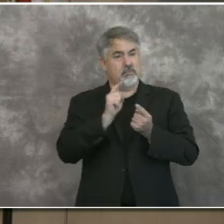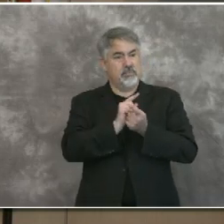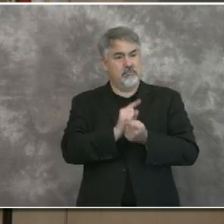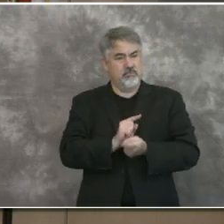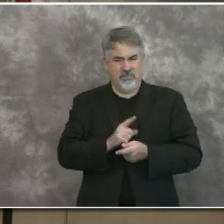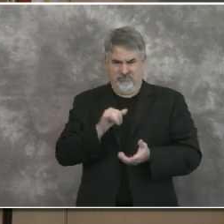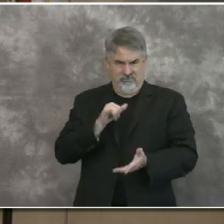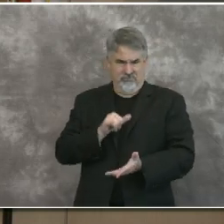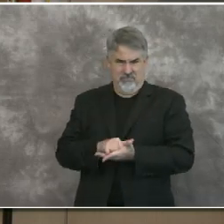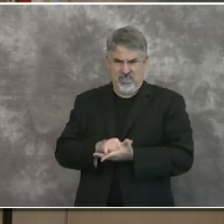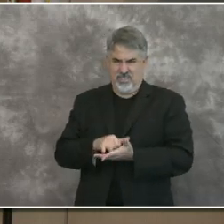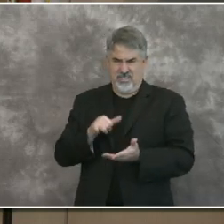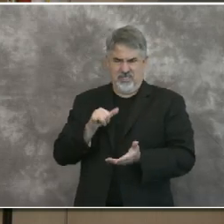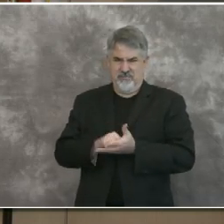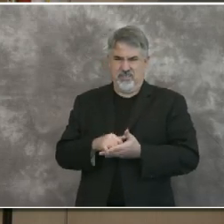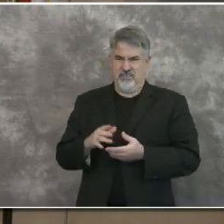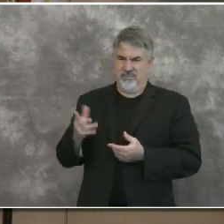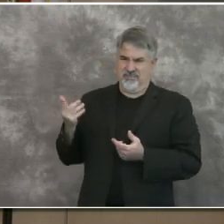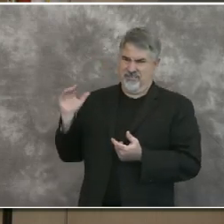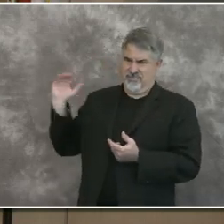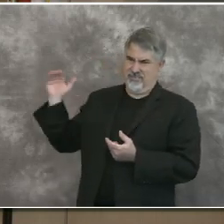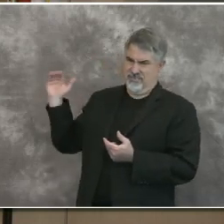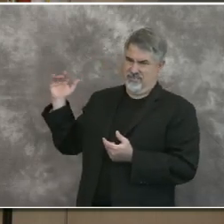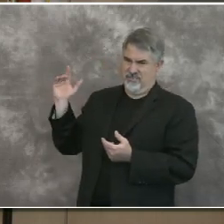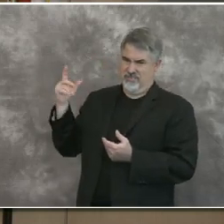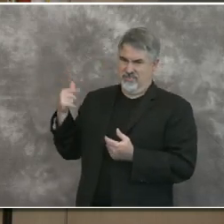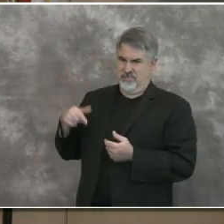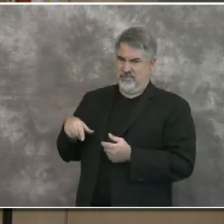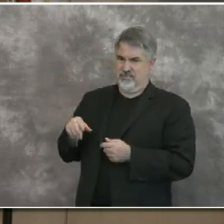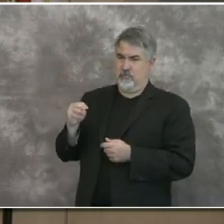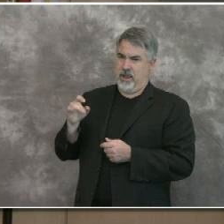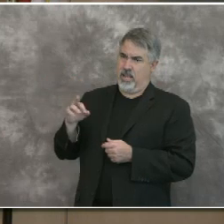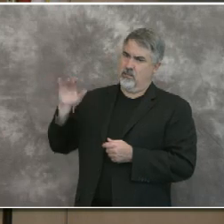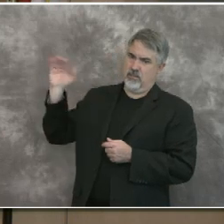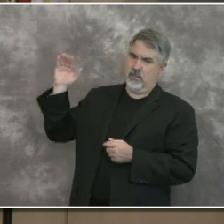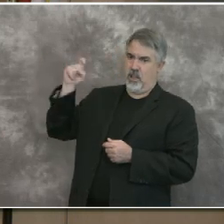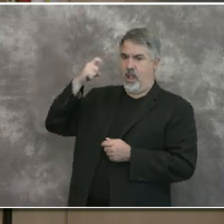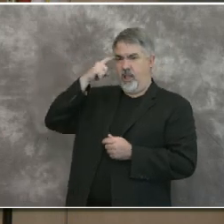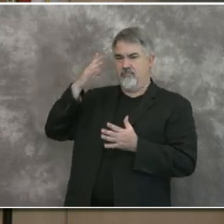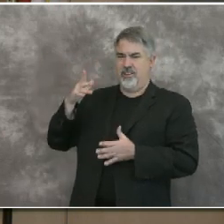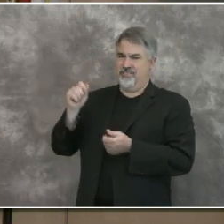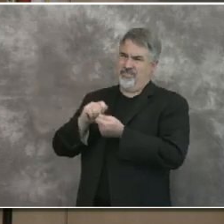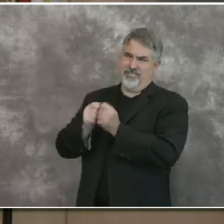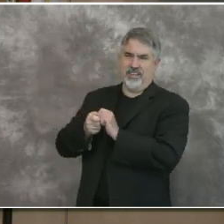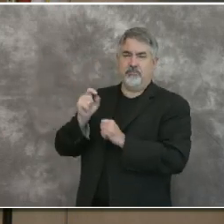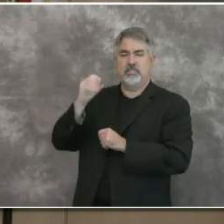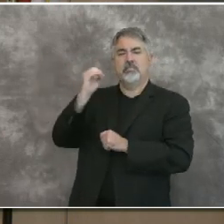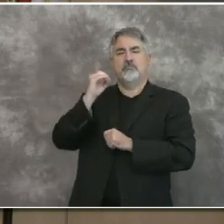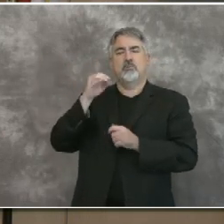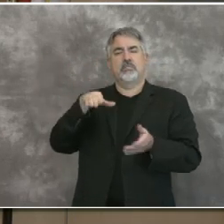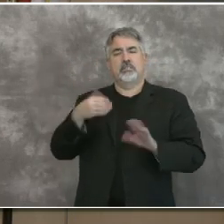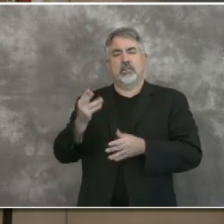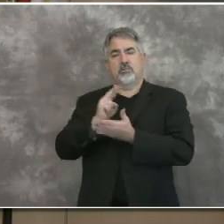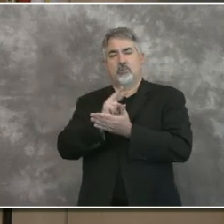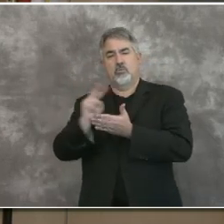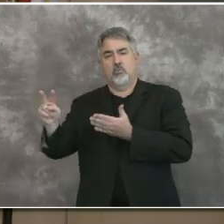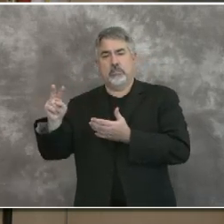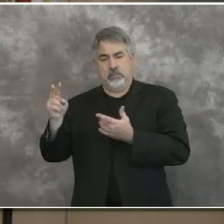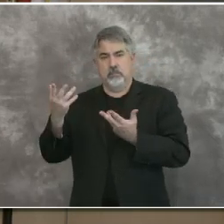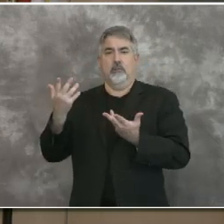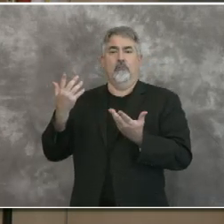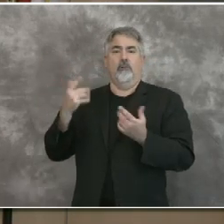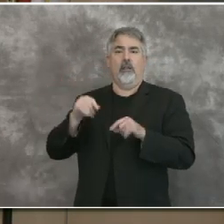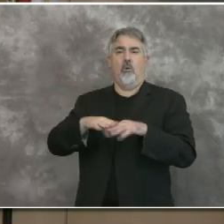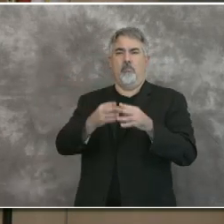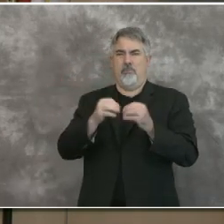sort of urging Governor Newsom to change those metrics. And I'm just curious, where does the county stand on that? Are these metrics